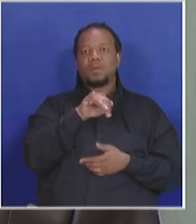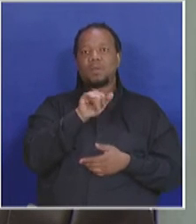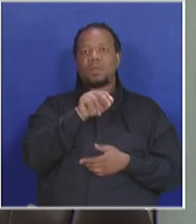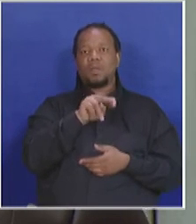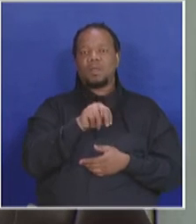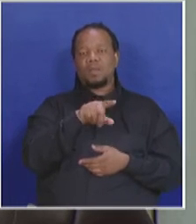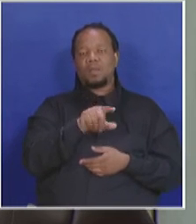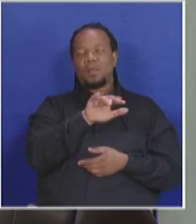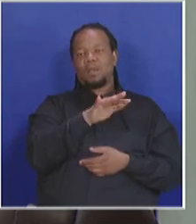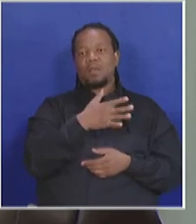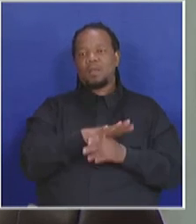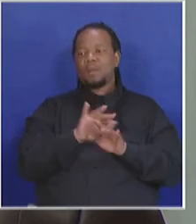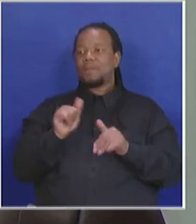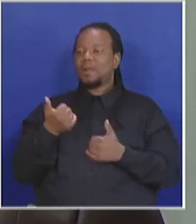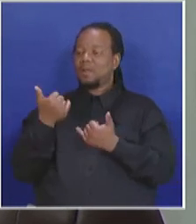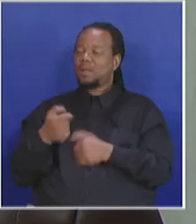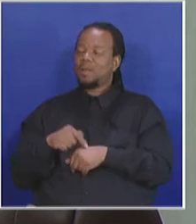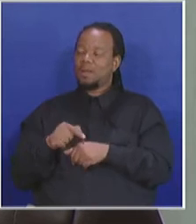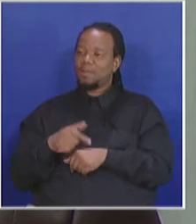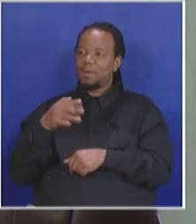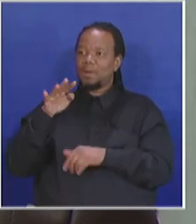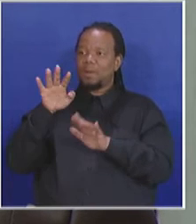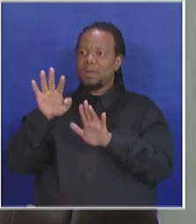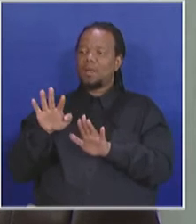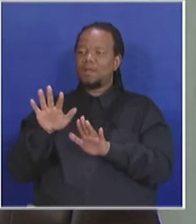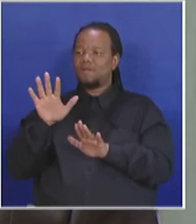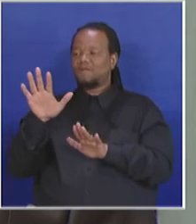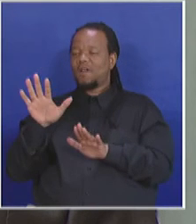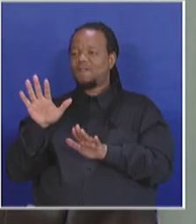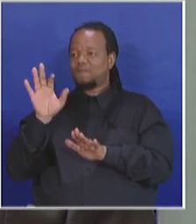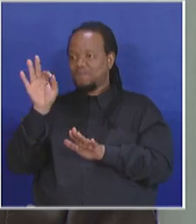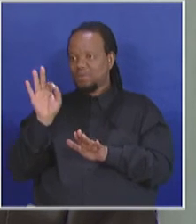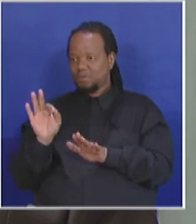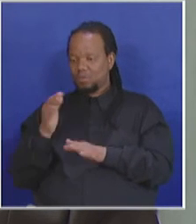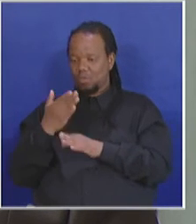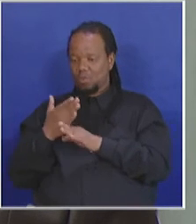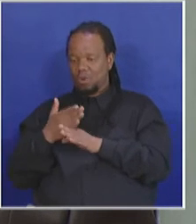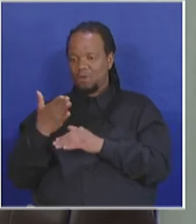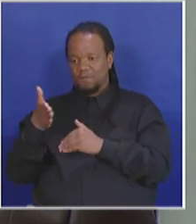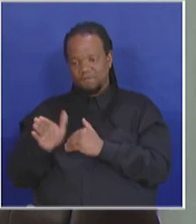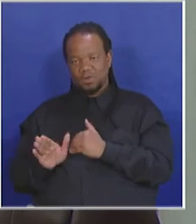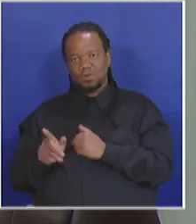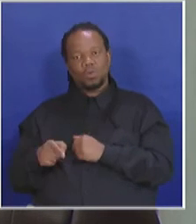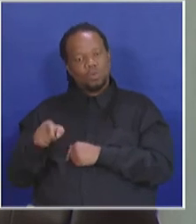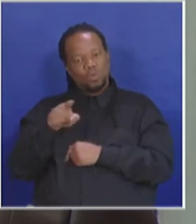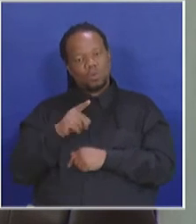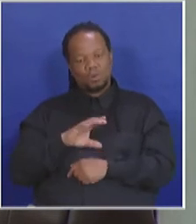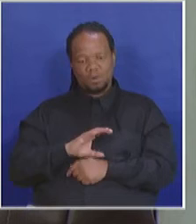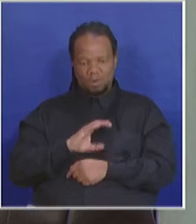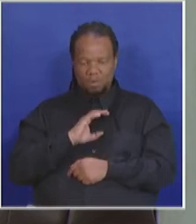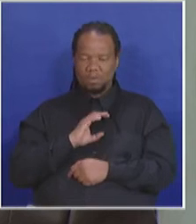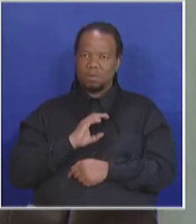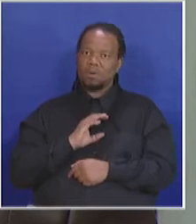was 95% complete, with minor work that had to be done. We are confident that the department will meet the